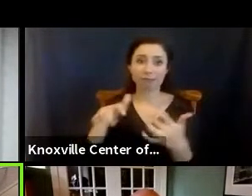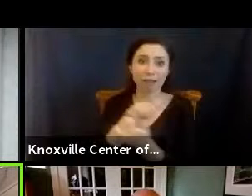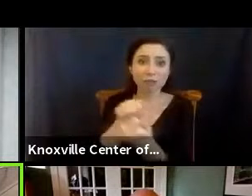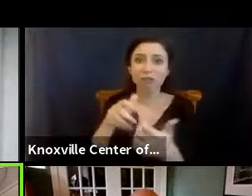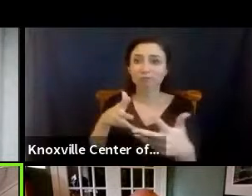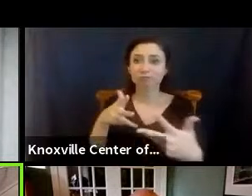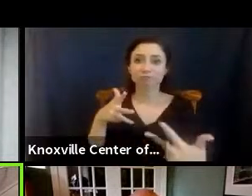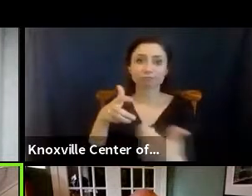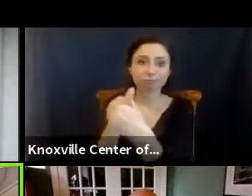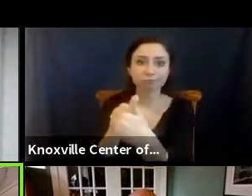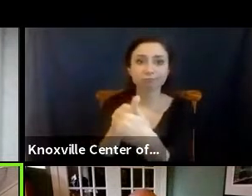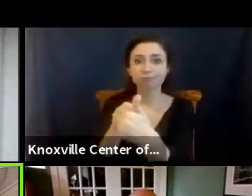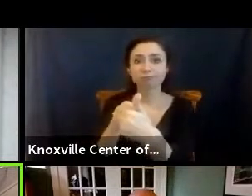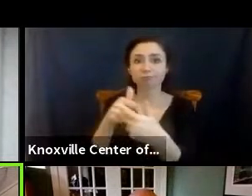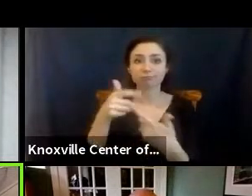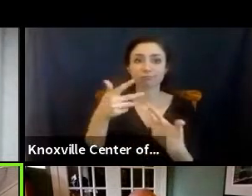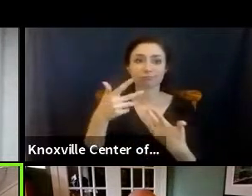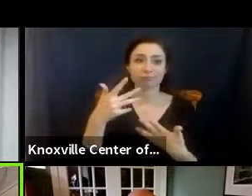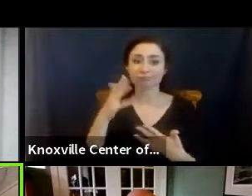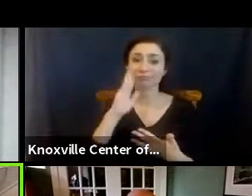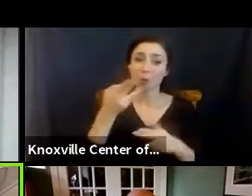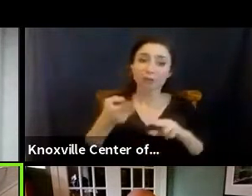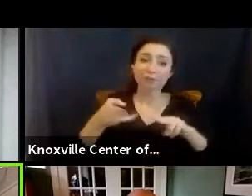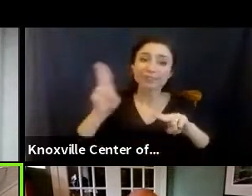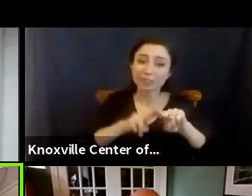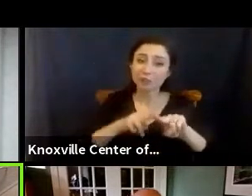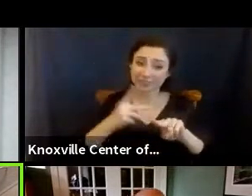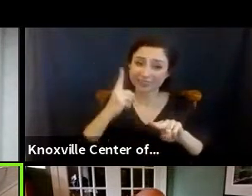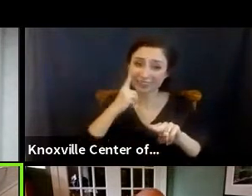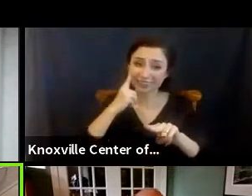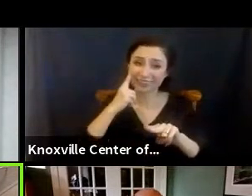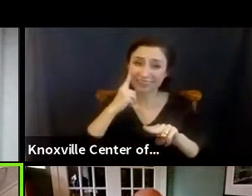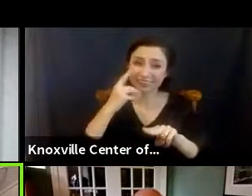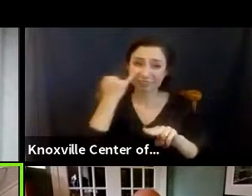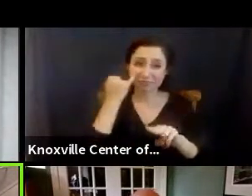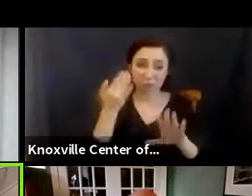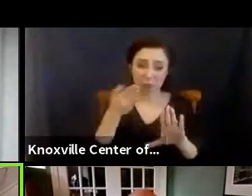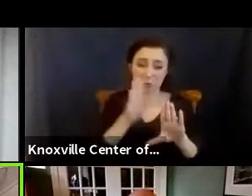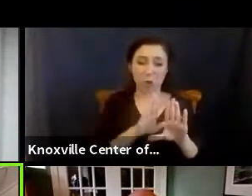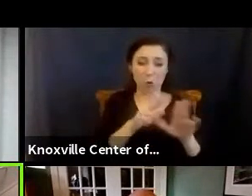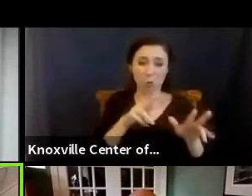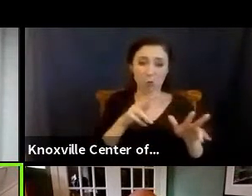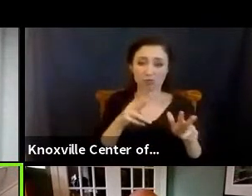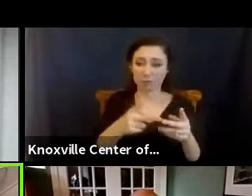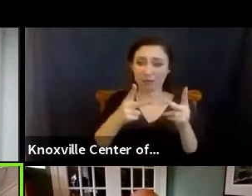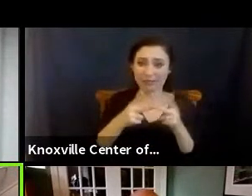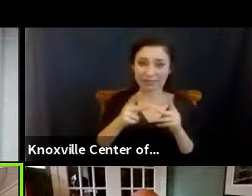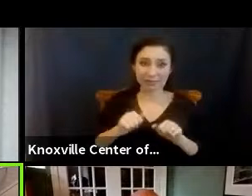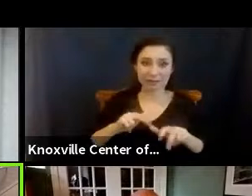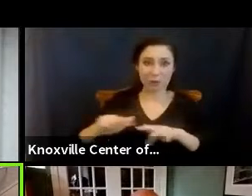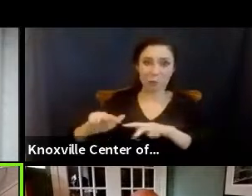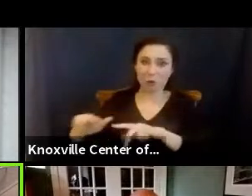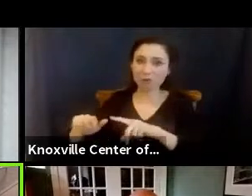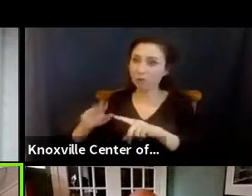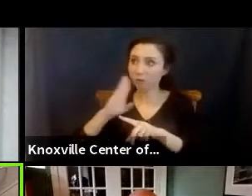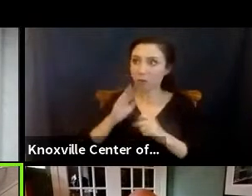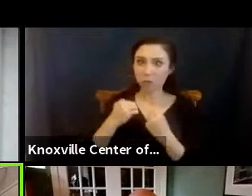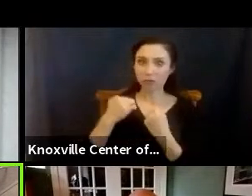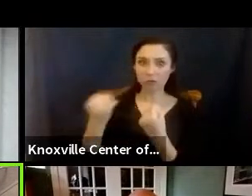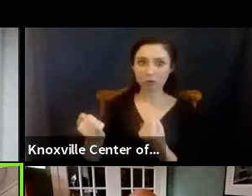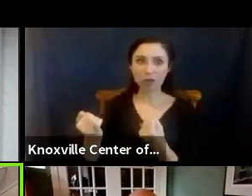arising from that to probably go up, which would be a really, unintentional consequence that would have an